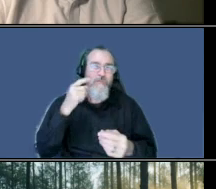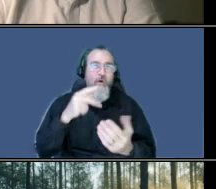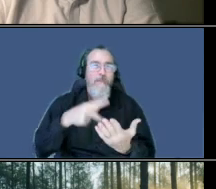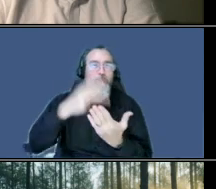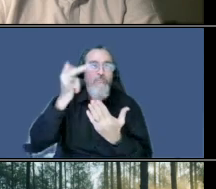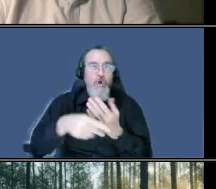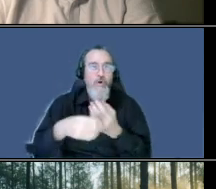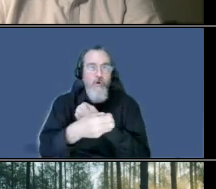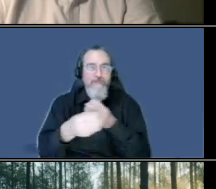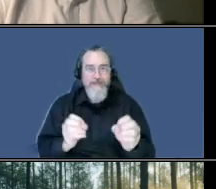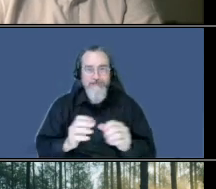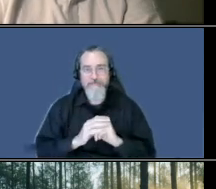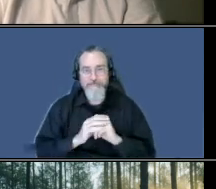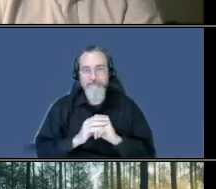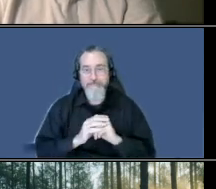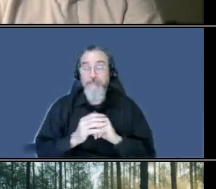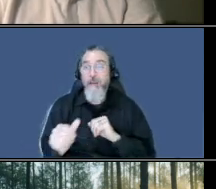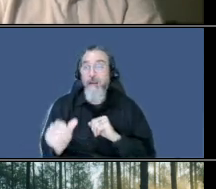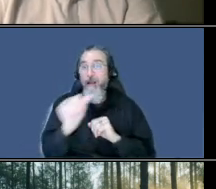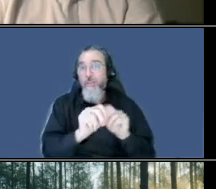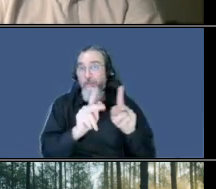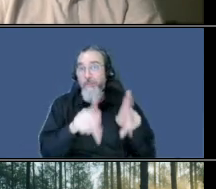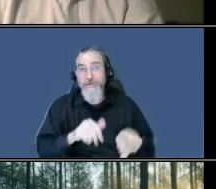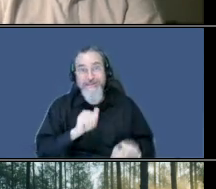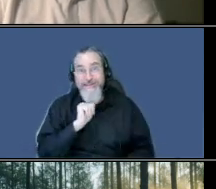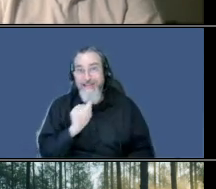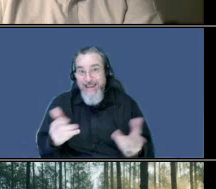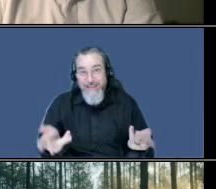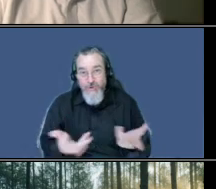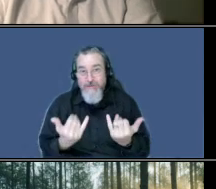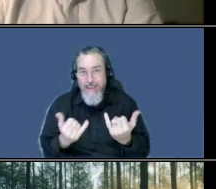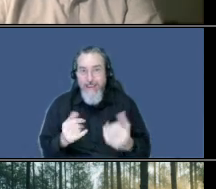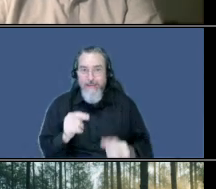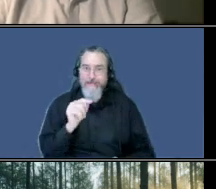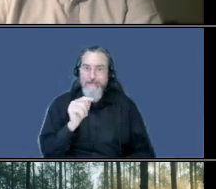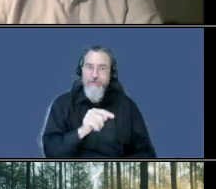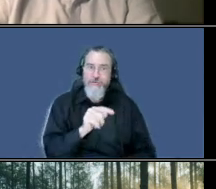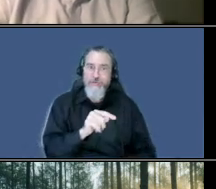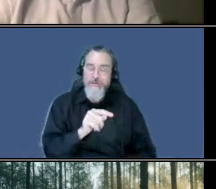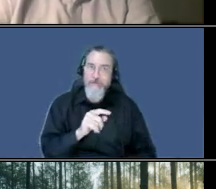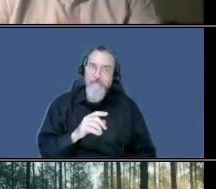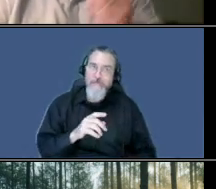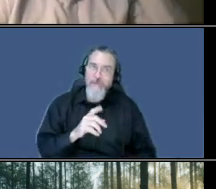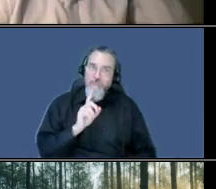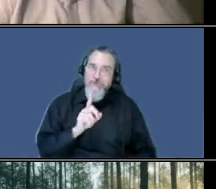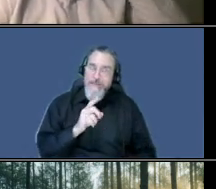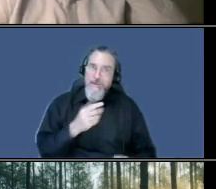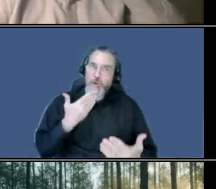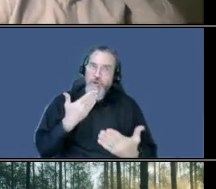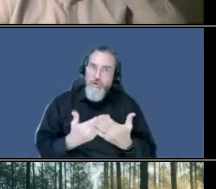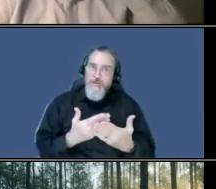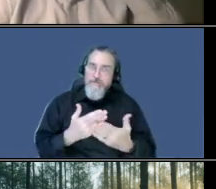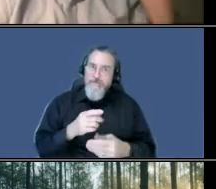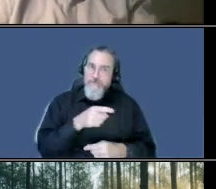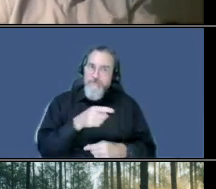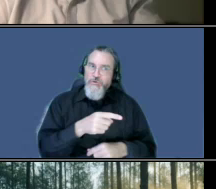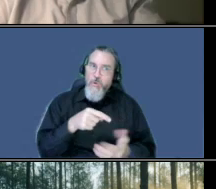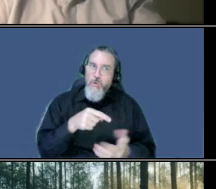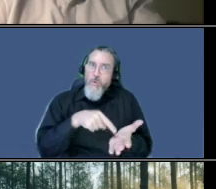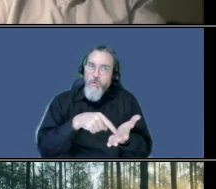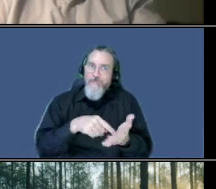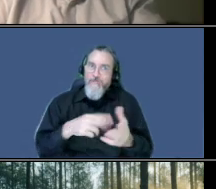key person for you that is not here today, but she is taking a incredibly well-deserved vacation with her family, is Nicole